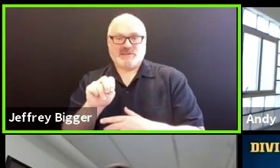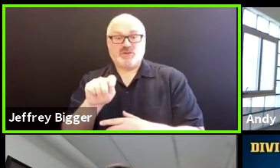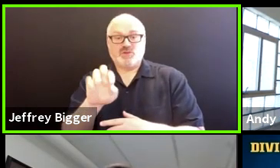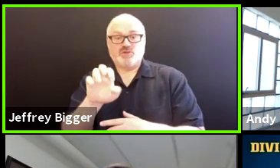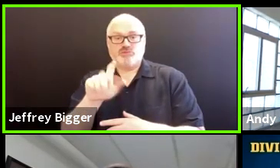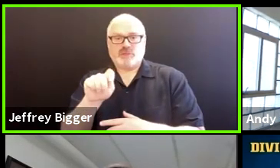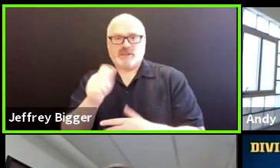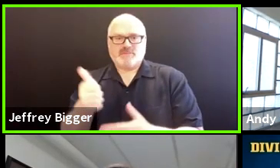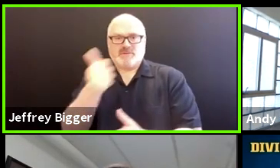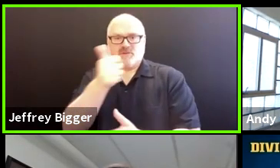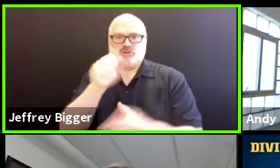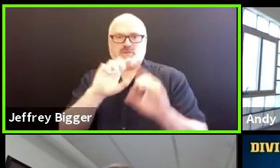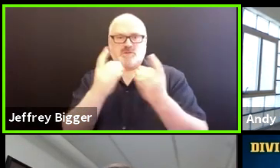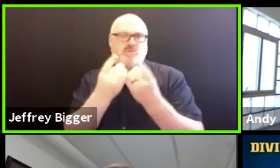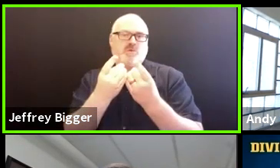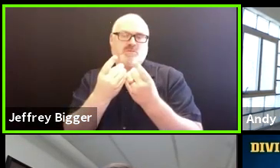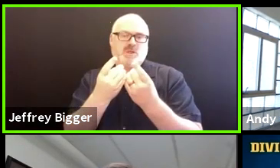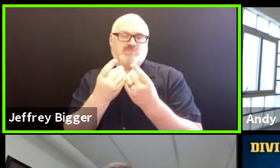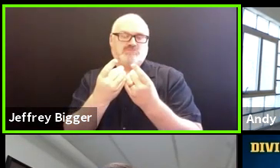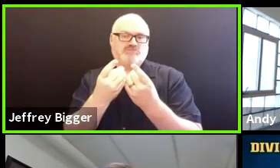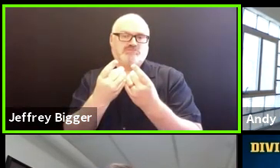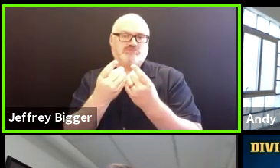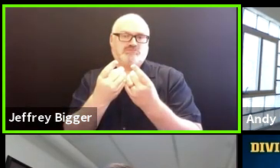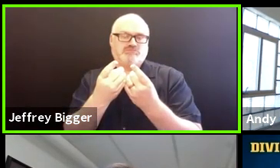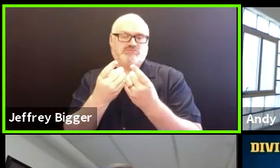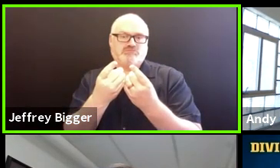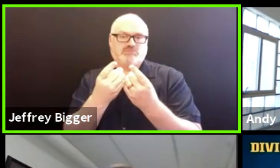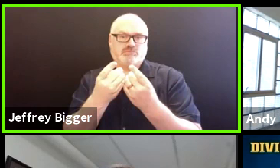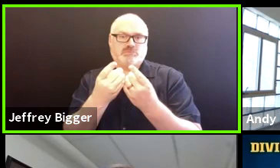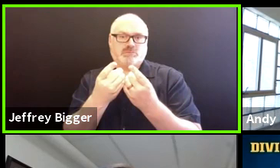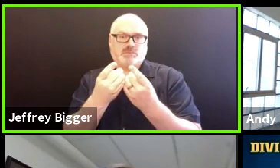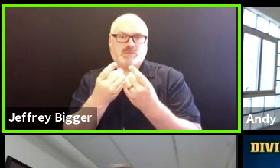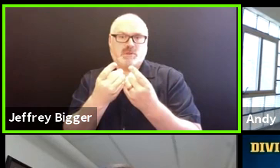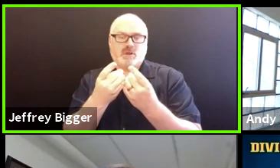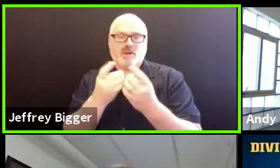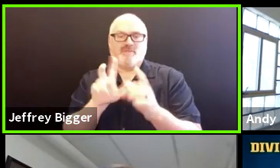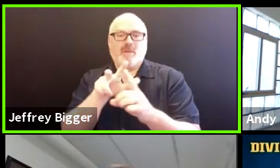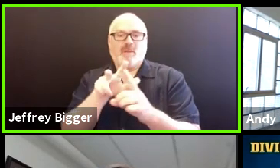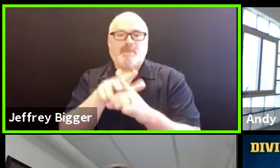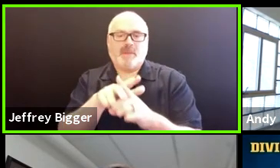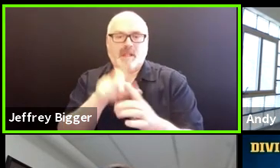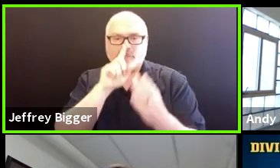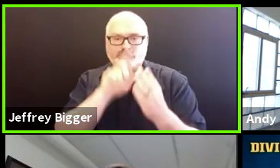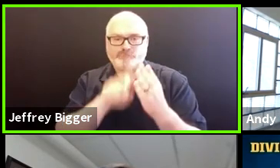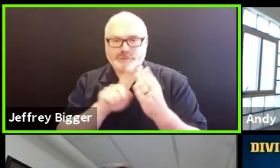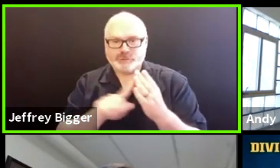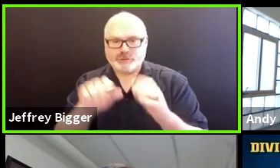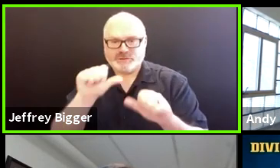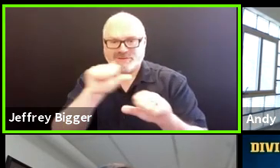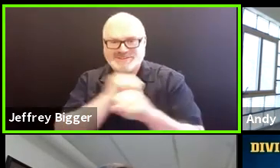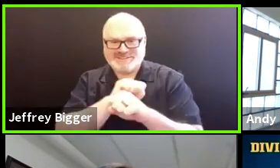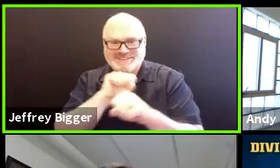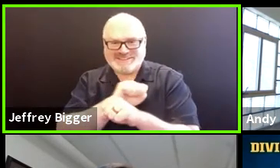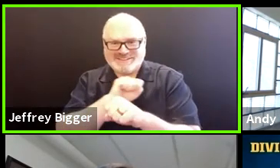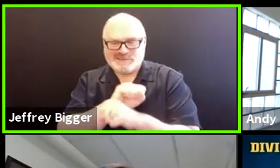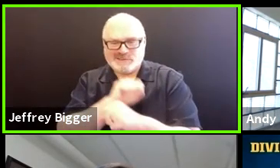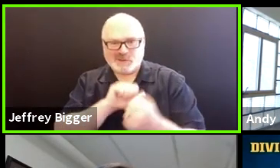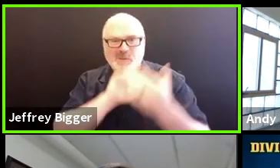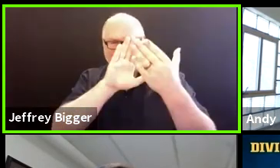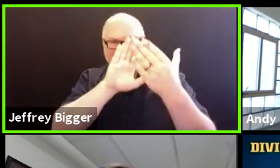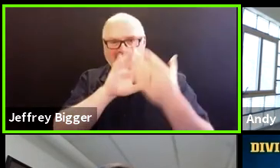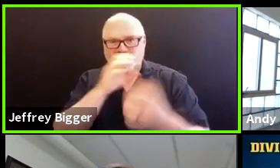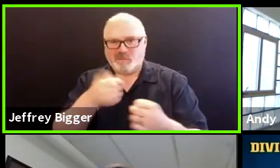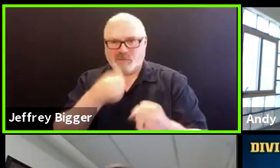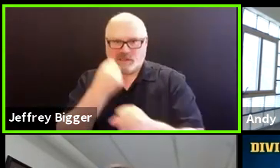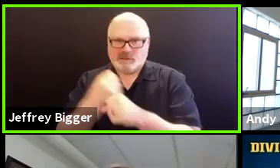chair of the Department of Applied Research and Statistical Methods for a number of years